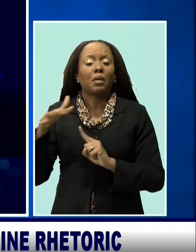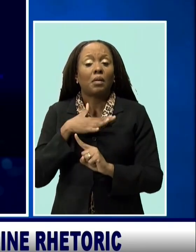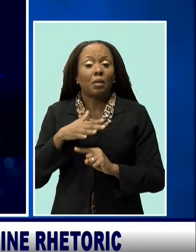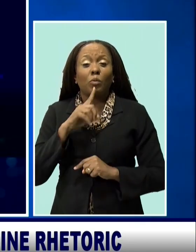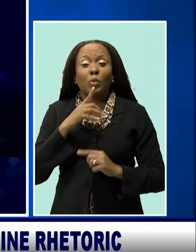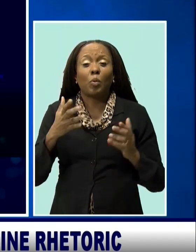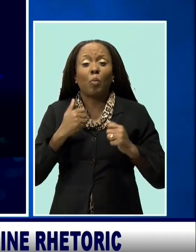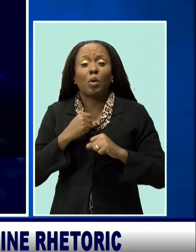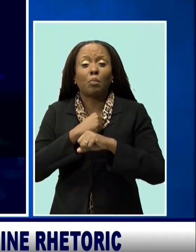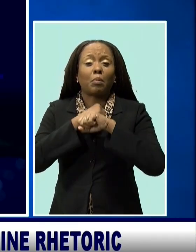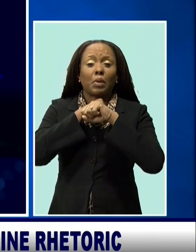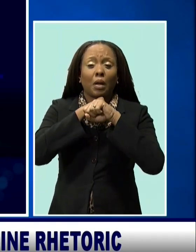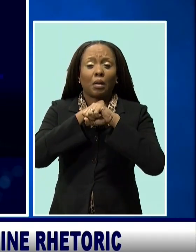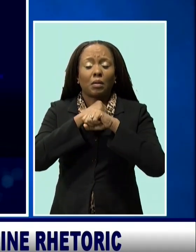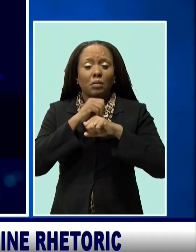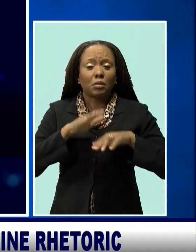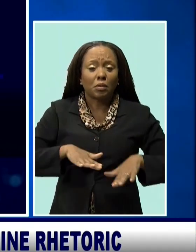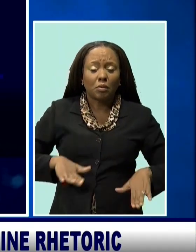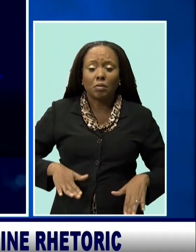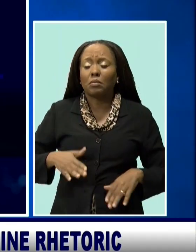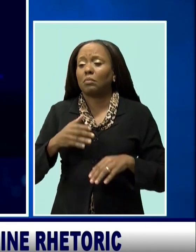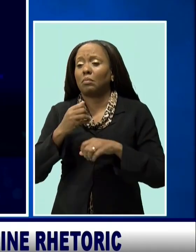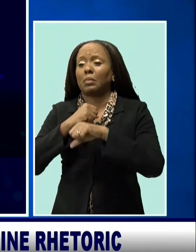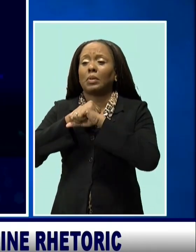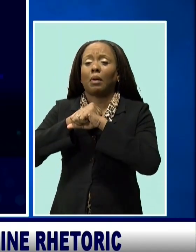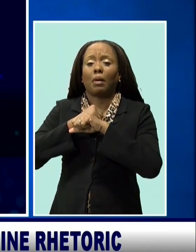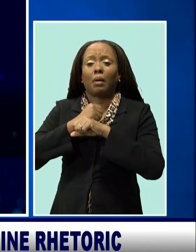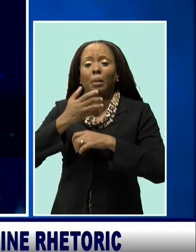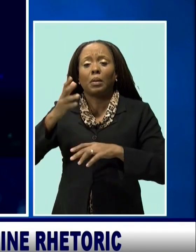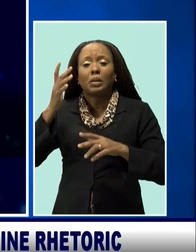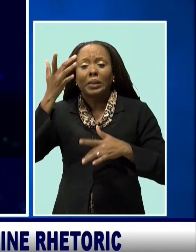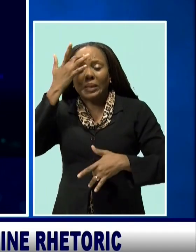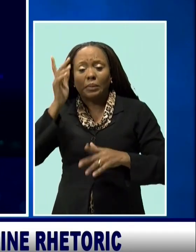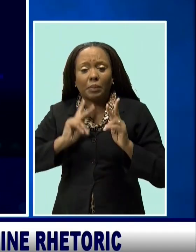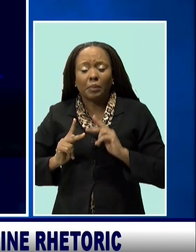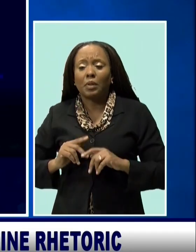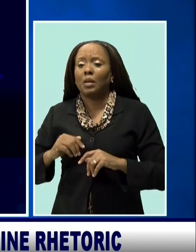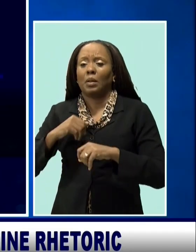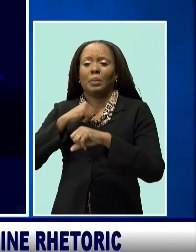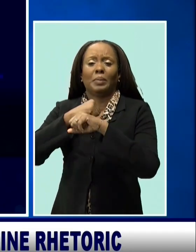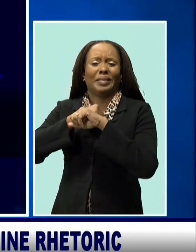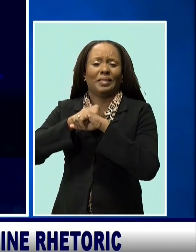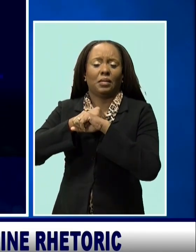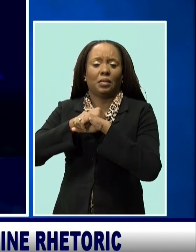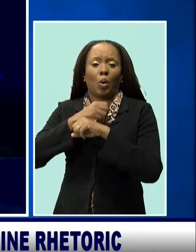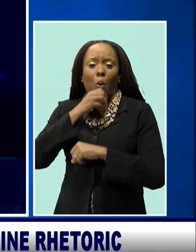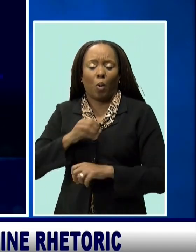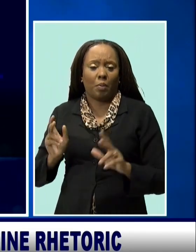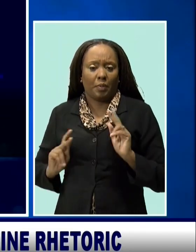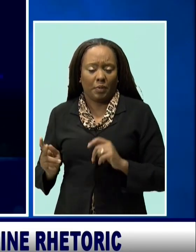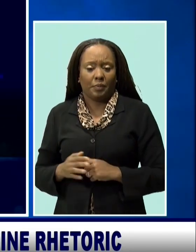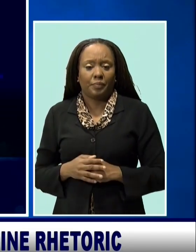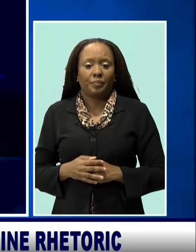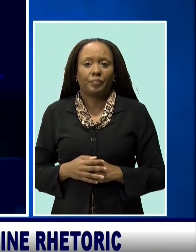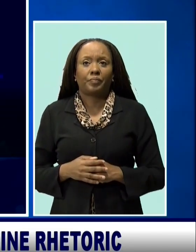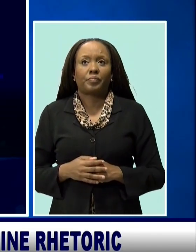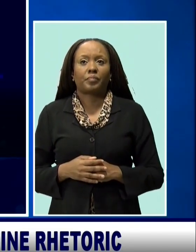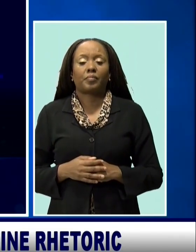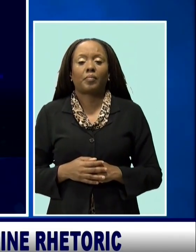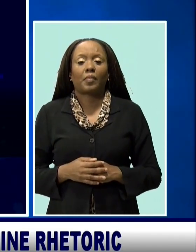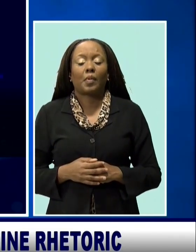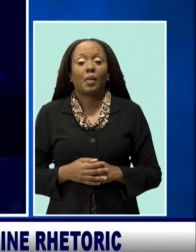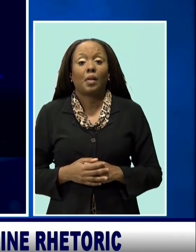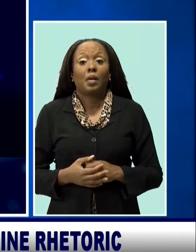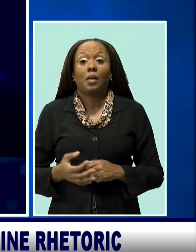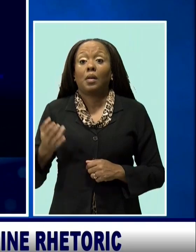people, especially our people who are sick. And you know, I'm asking myself, if we can't agree on this in this